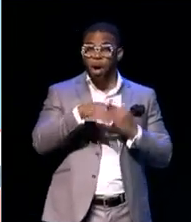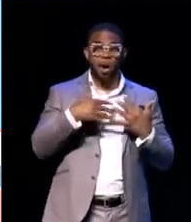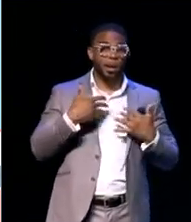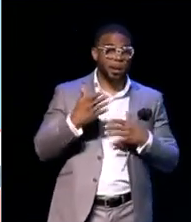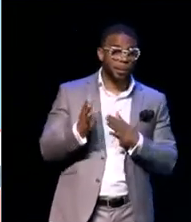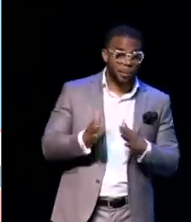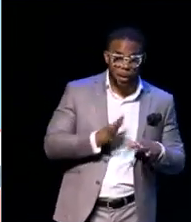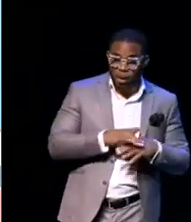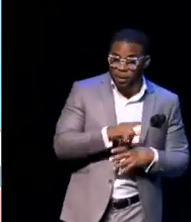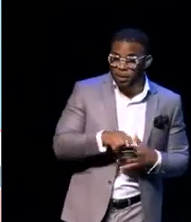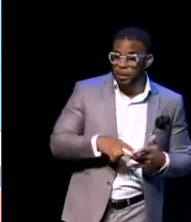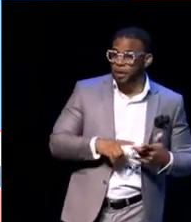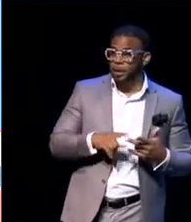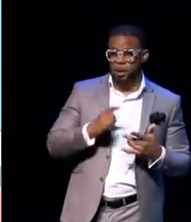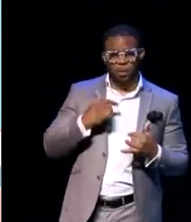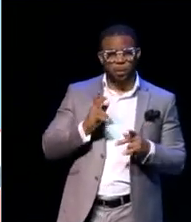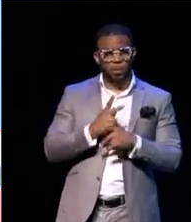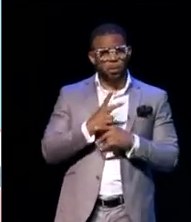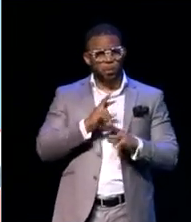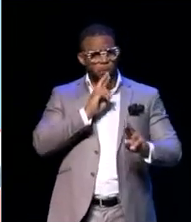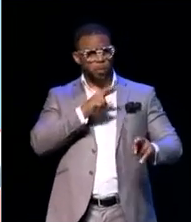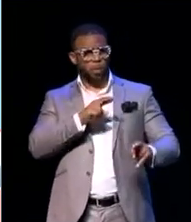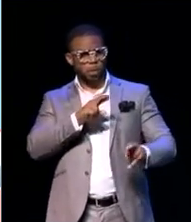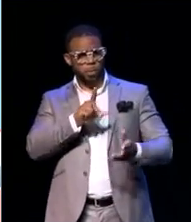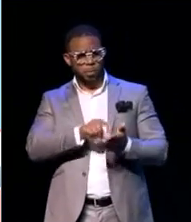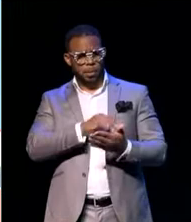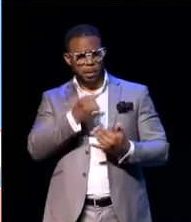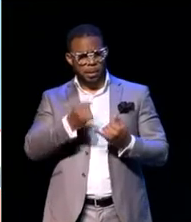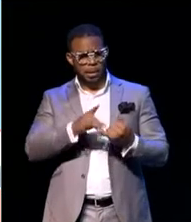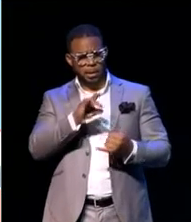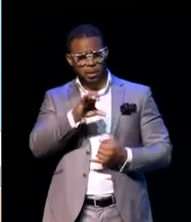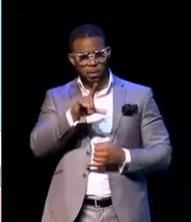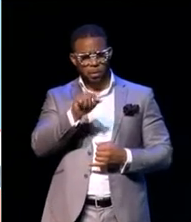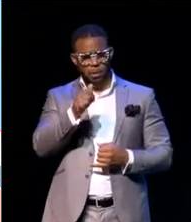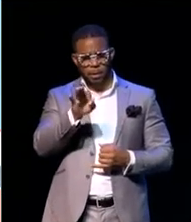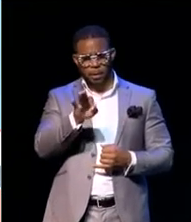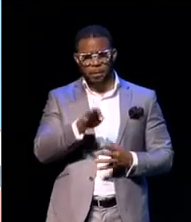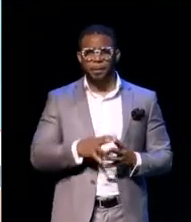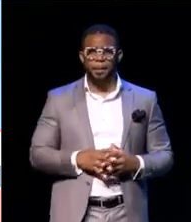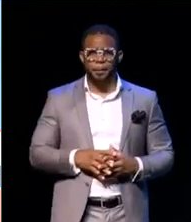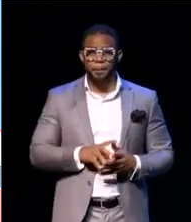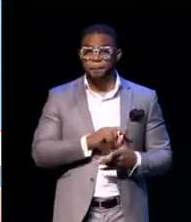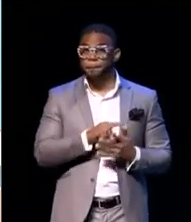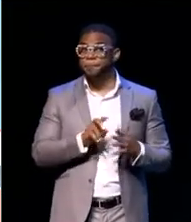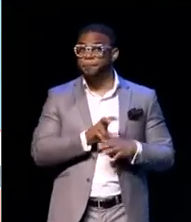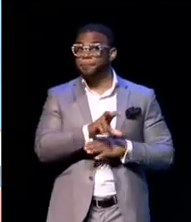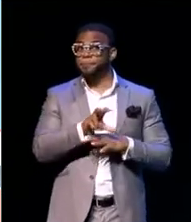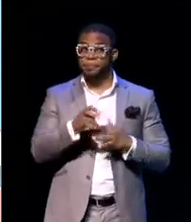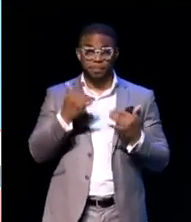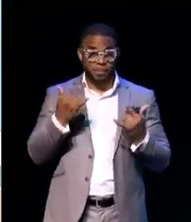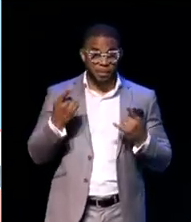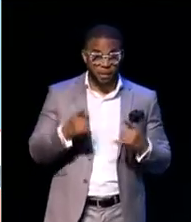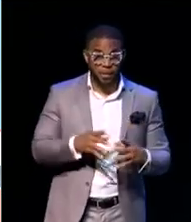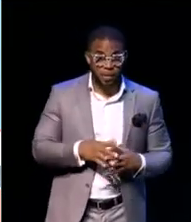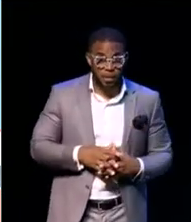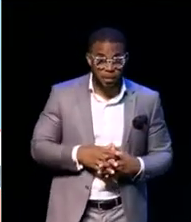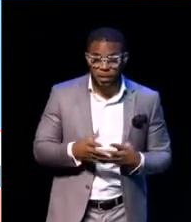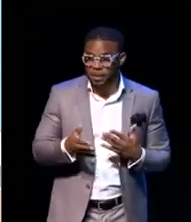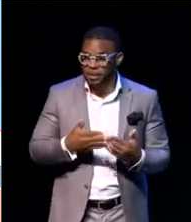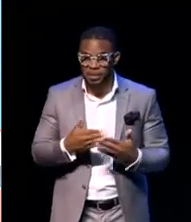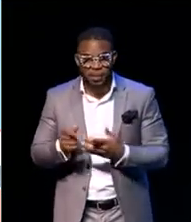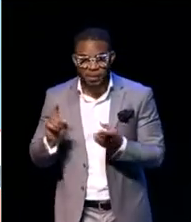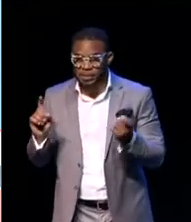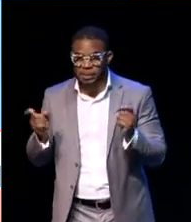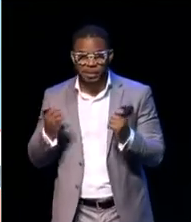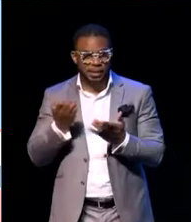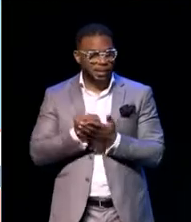health plans were on there, and we produced a report at the end of December 2019. Those investments still happen despite